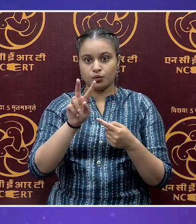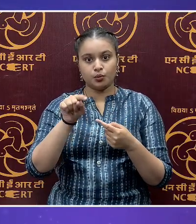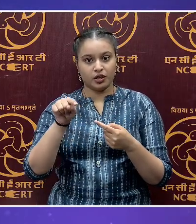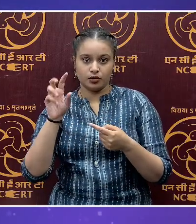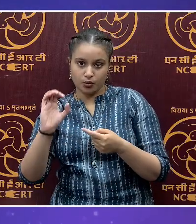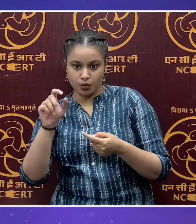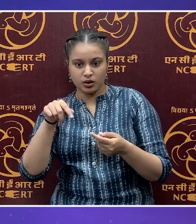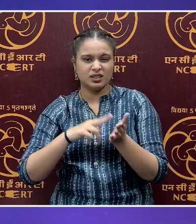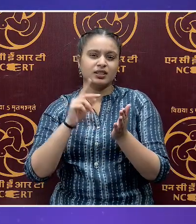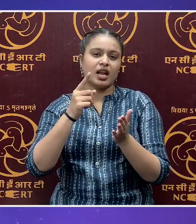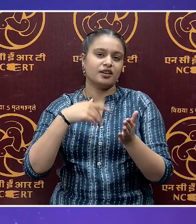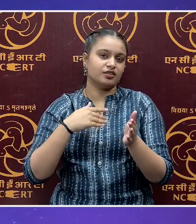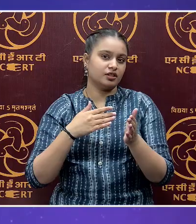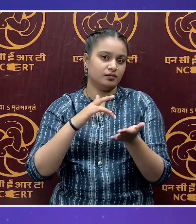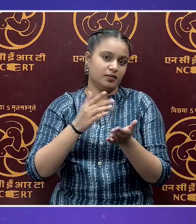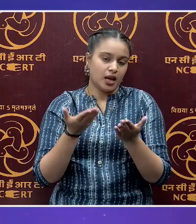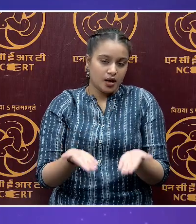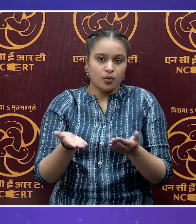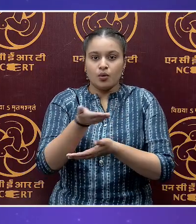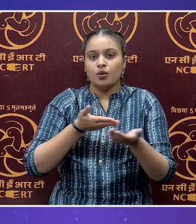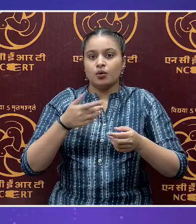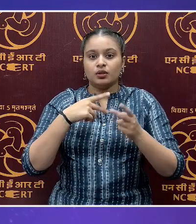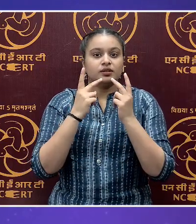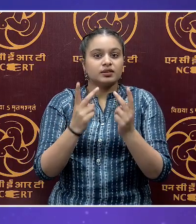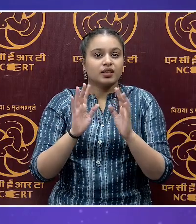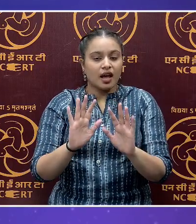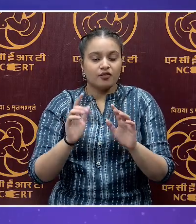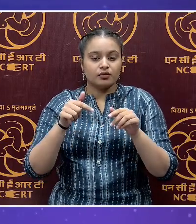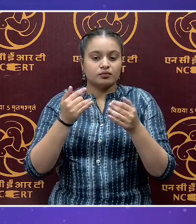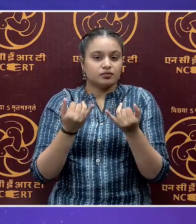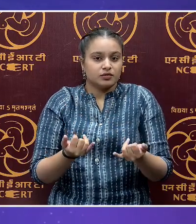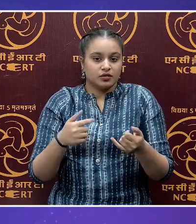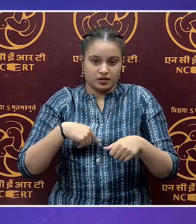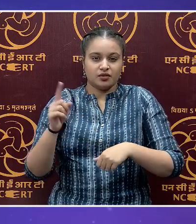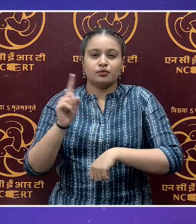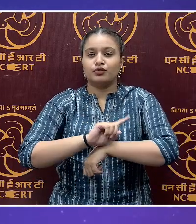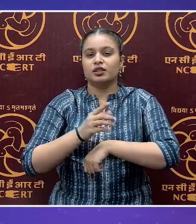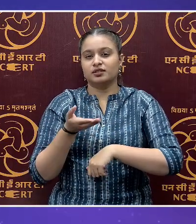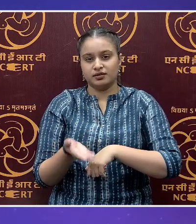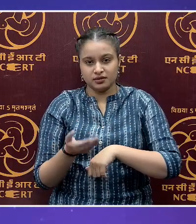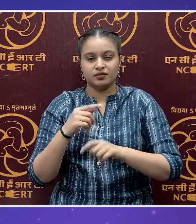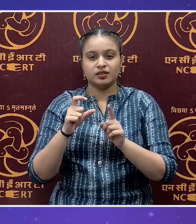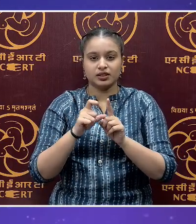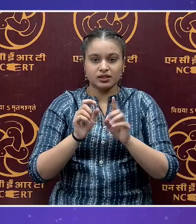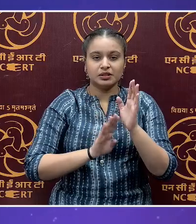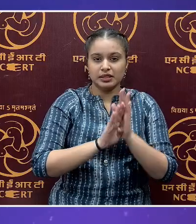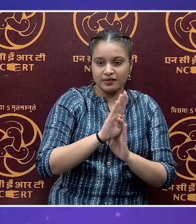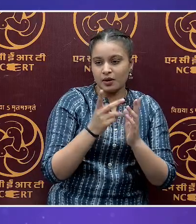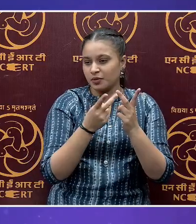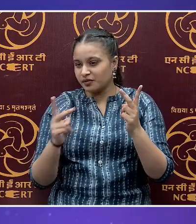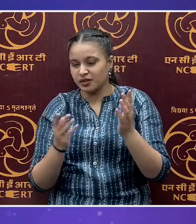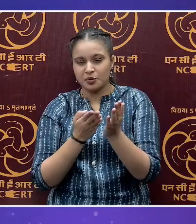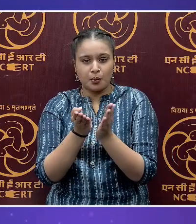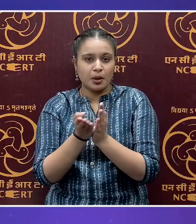vision is much more broad than which we are looking right now till today, because it is the first phase. We are developing this app for the other aspects